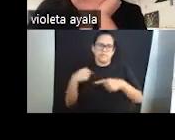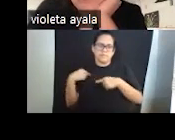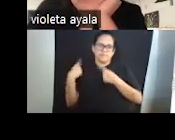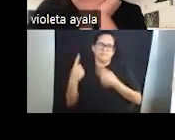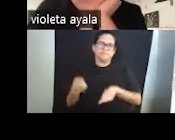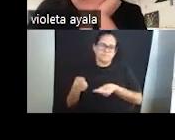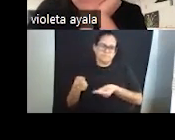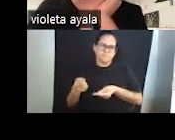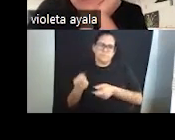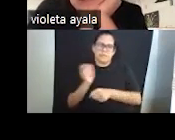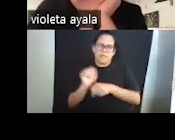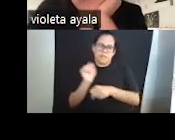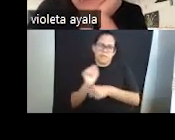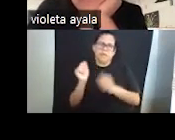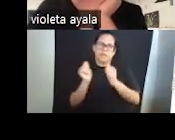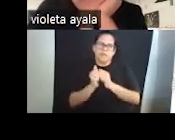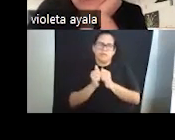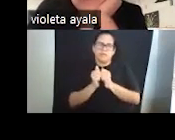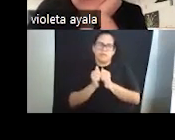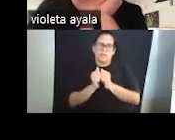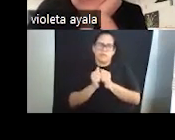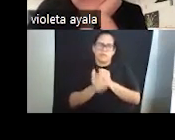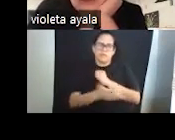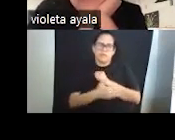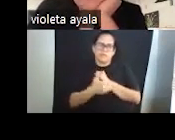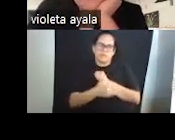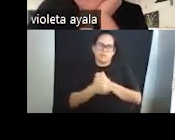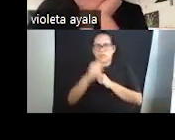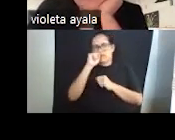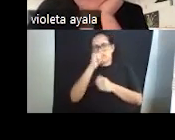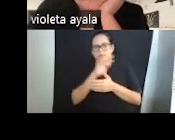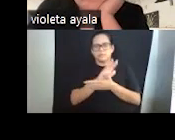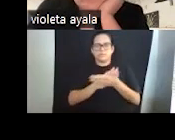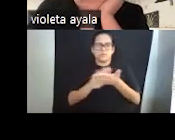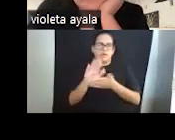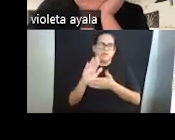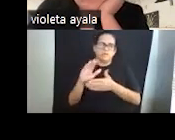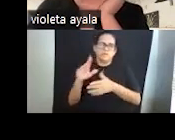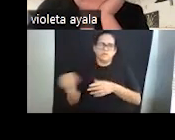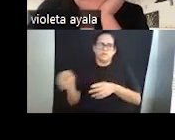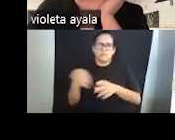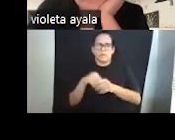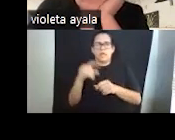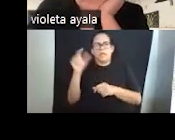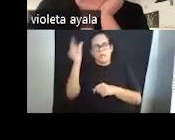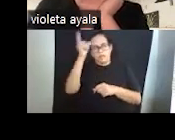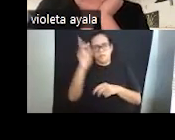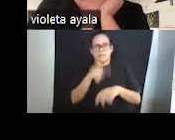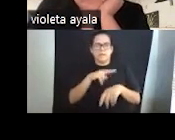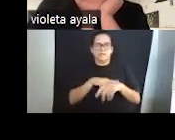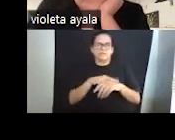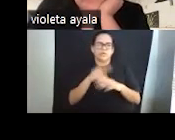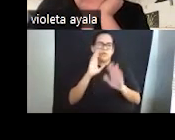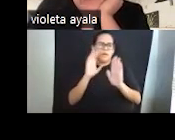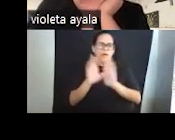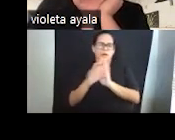I've been working with a with King's College of London, the National Gallery,